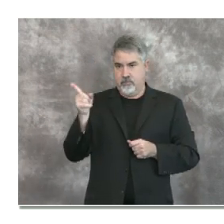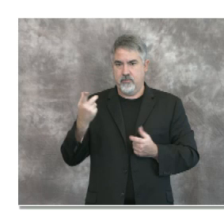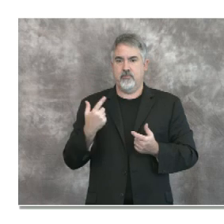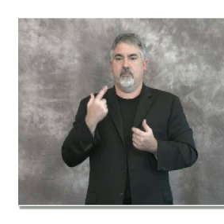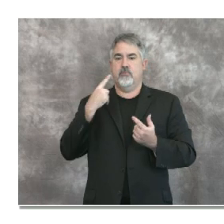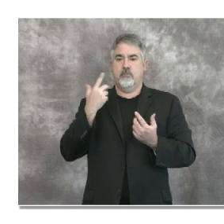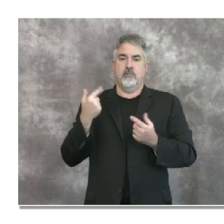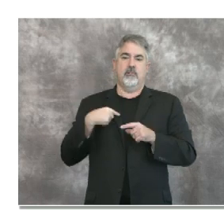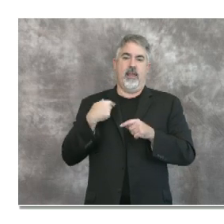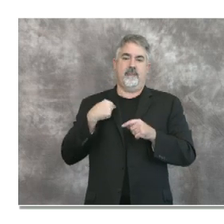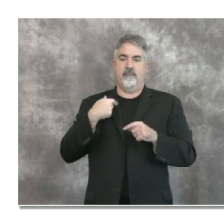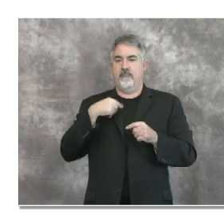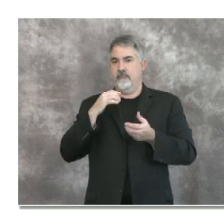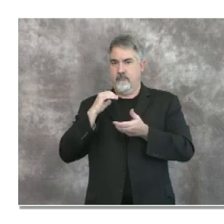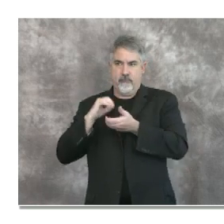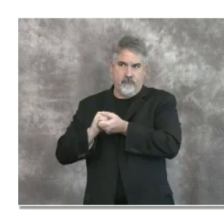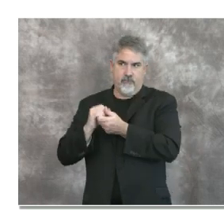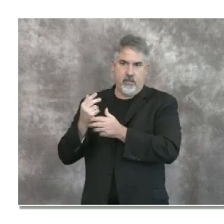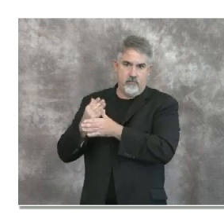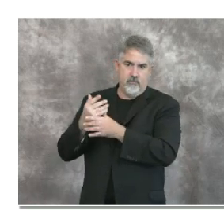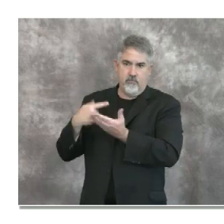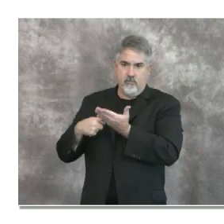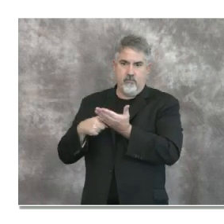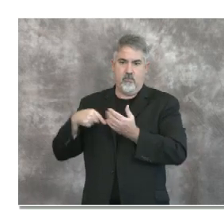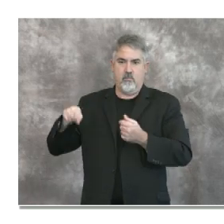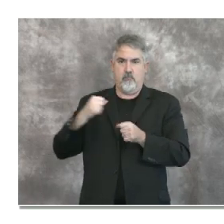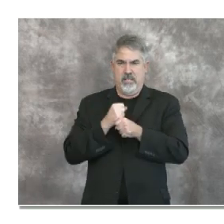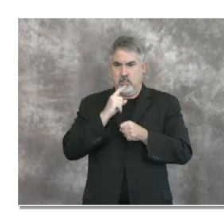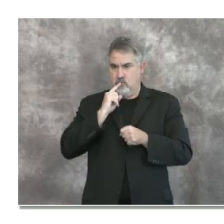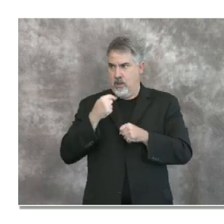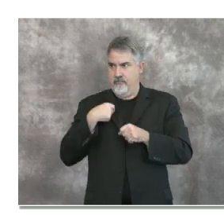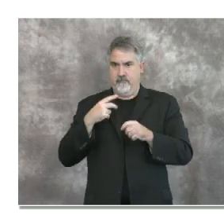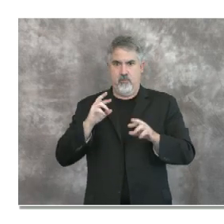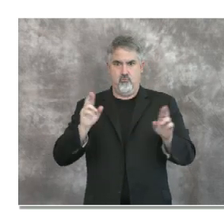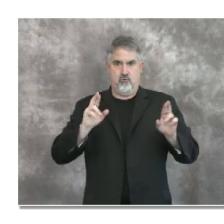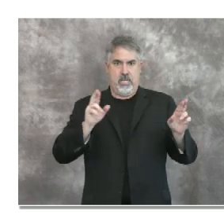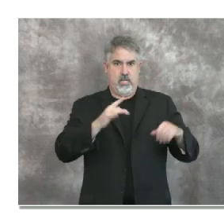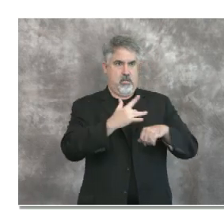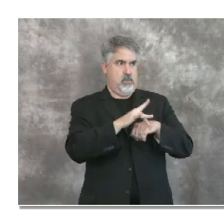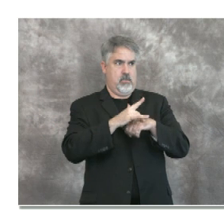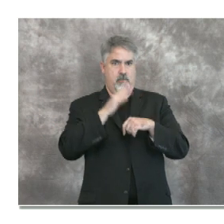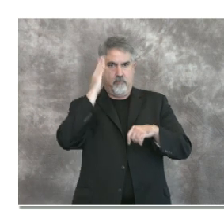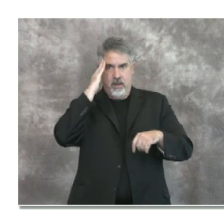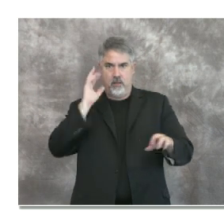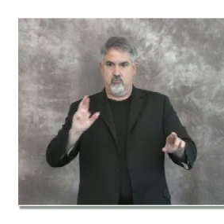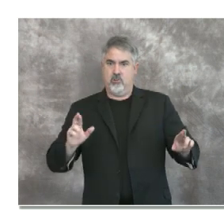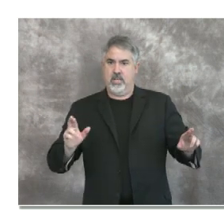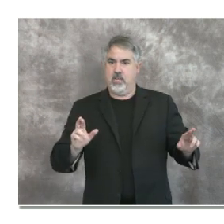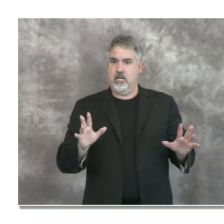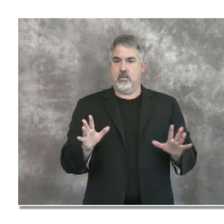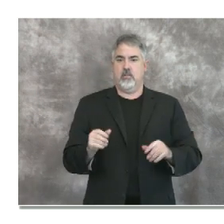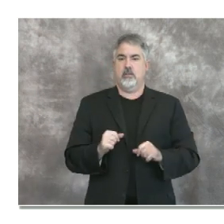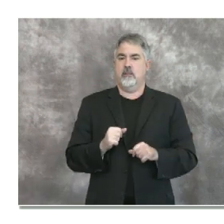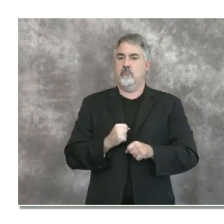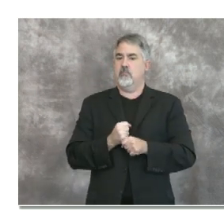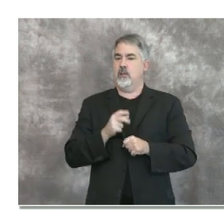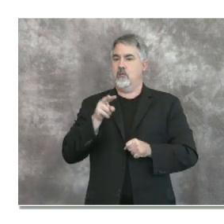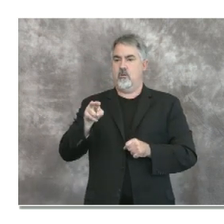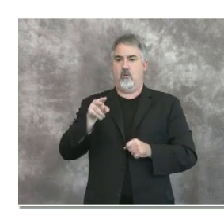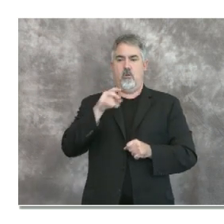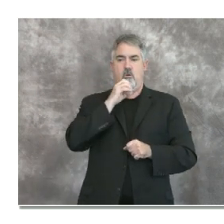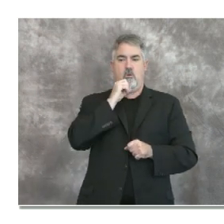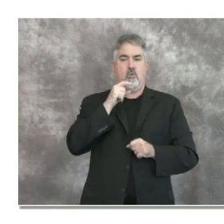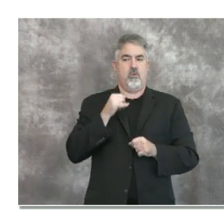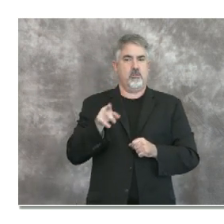do in partnership with our hospitals to create more capacity. And we also continue to monitor the orange line there. If we saw a